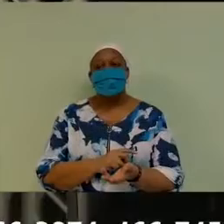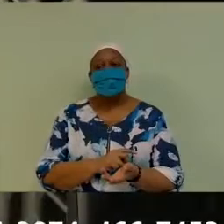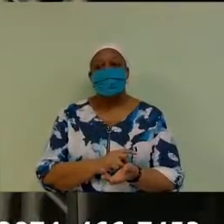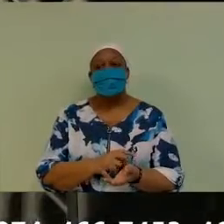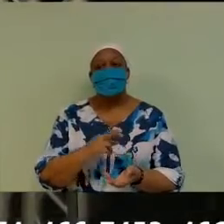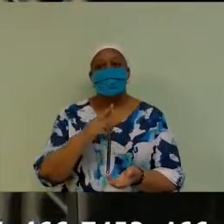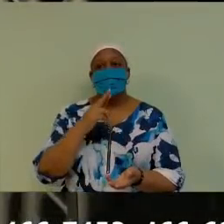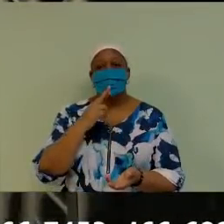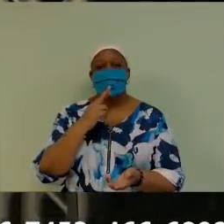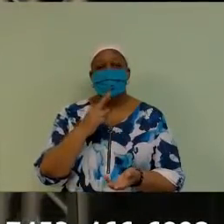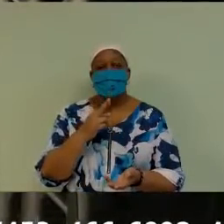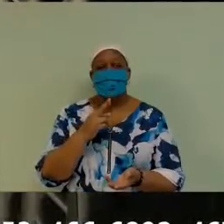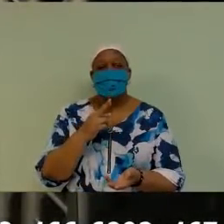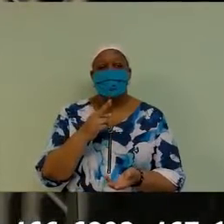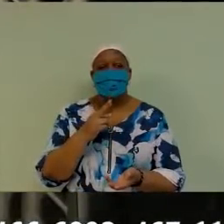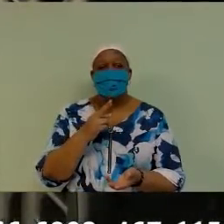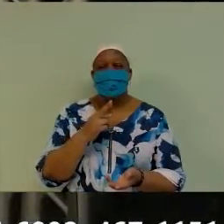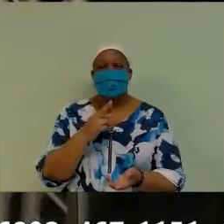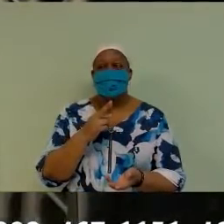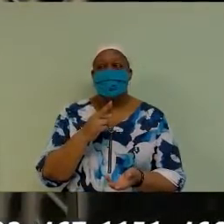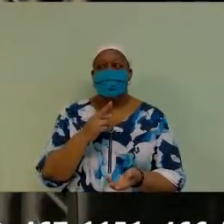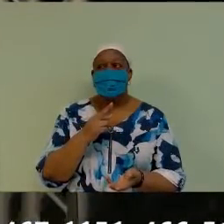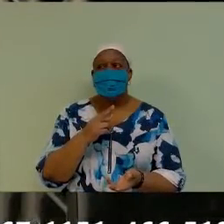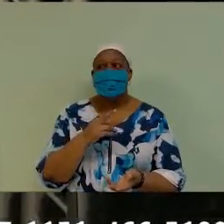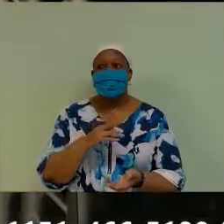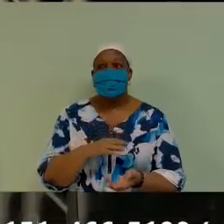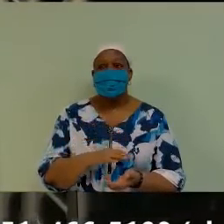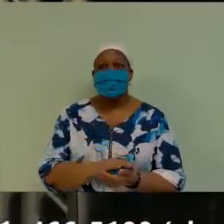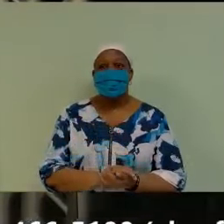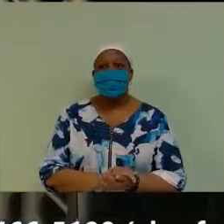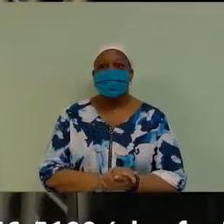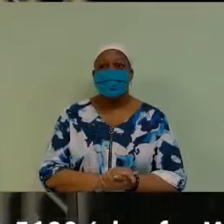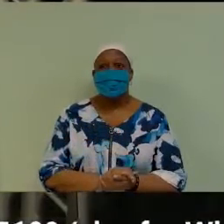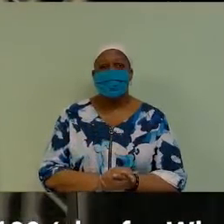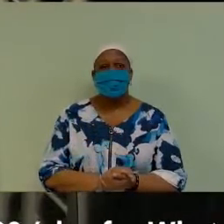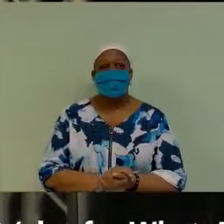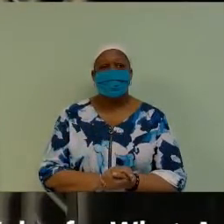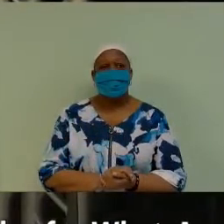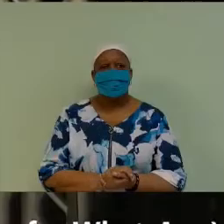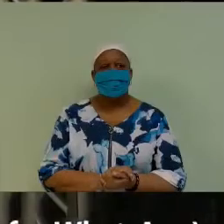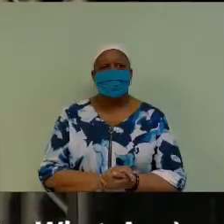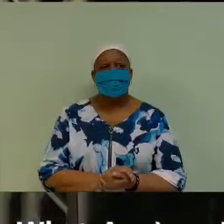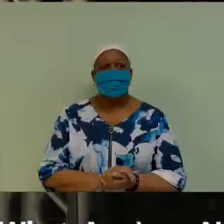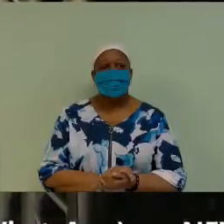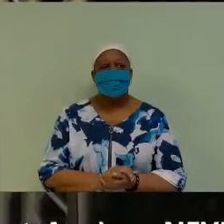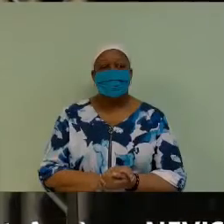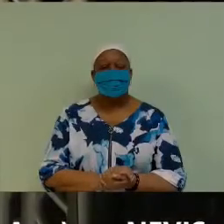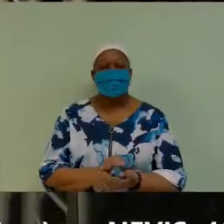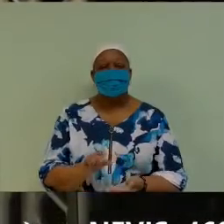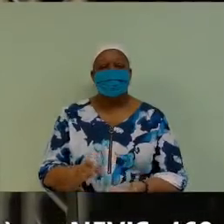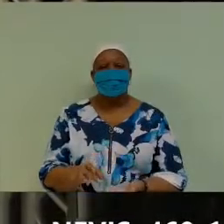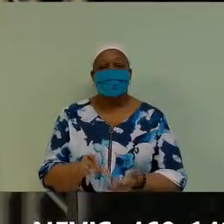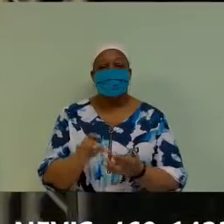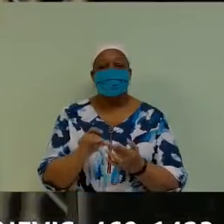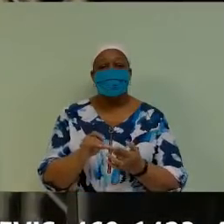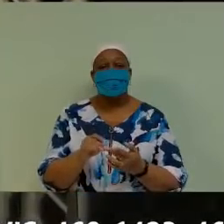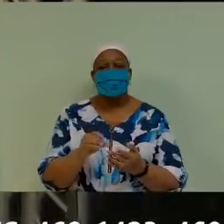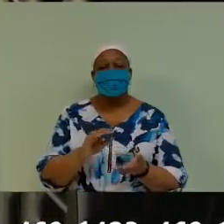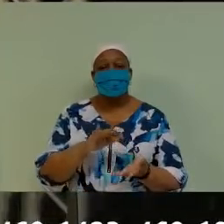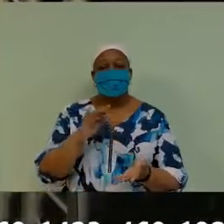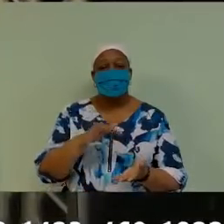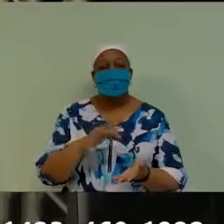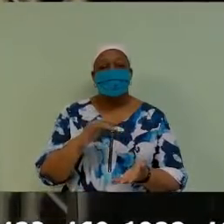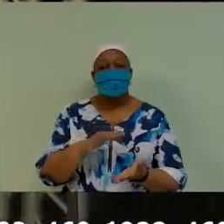are virologists or infectious disease specialists. It's been said that these